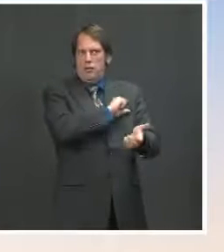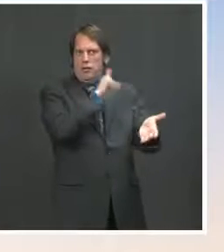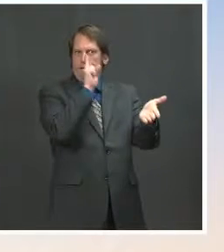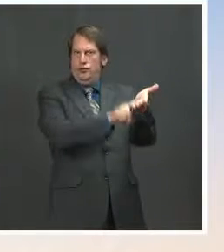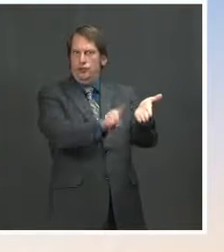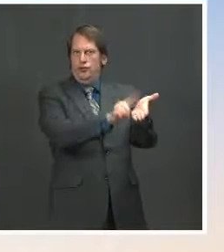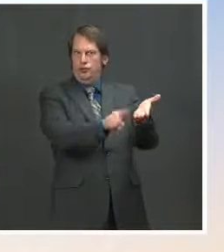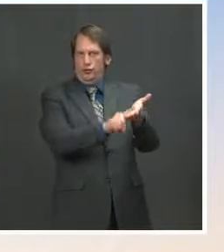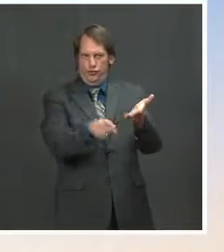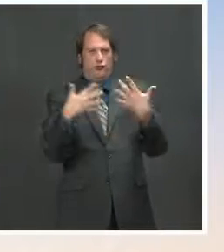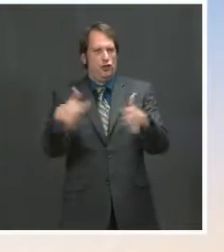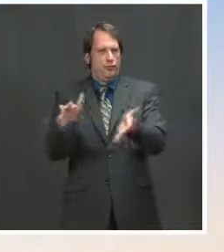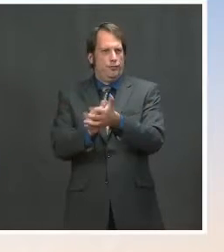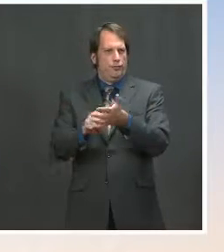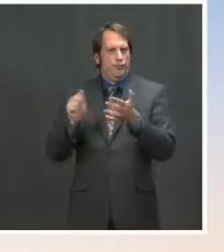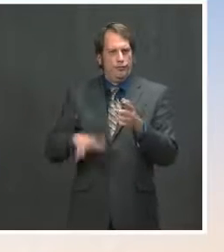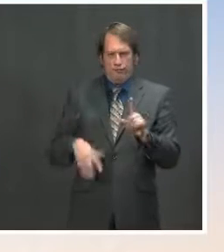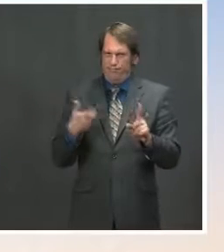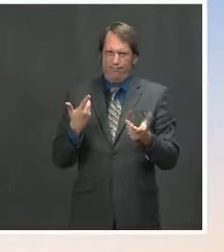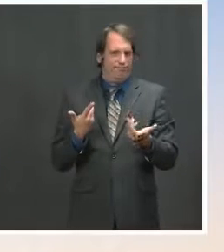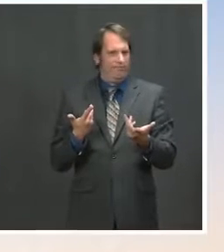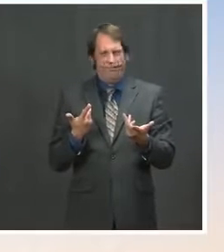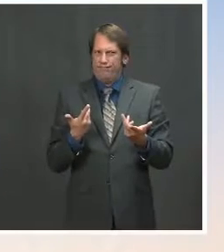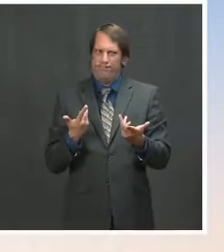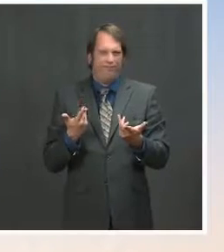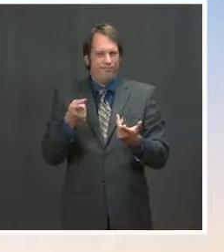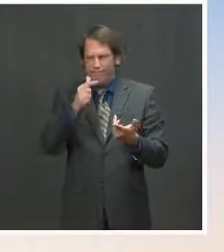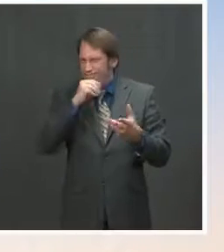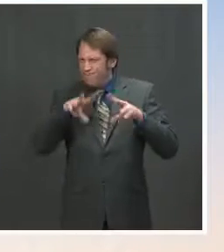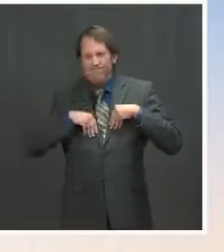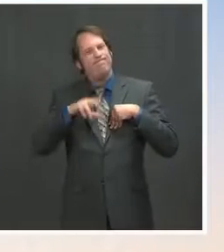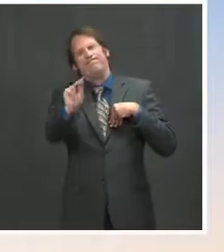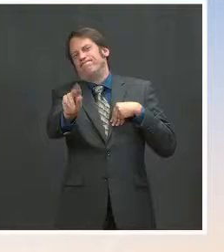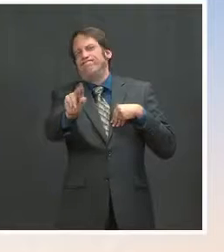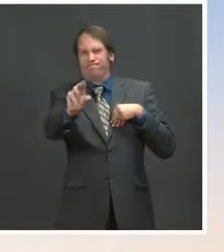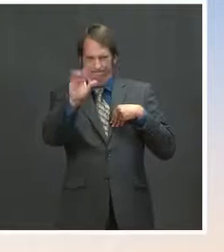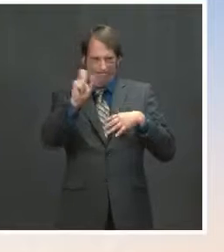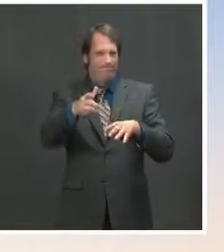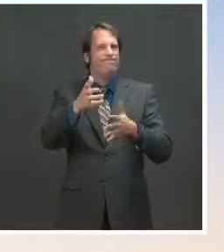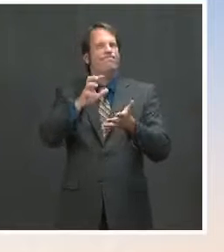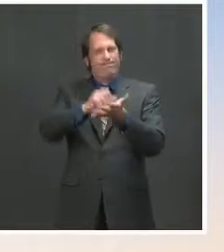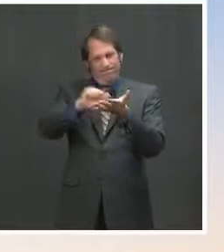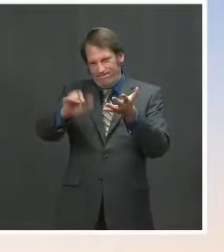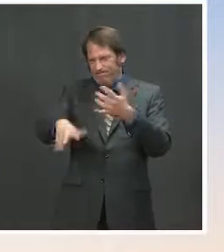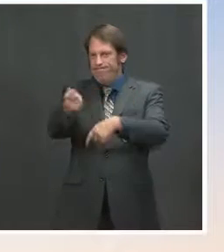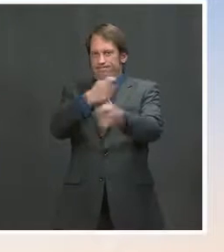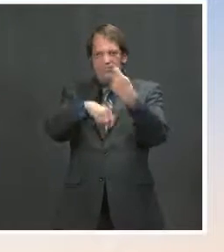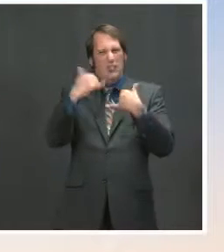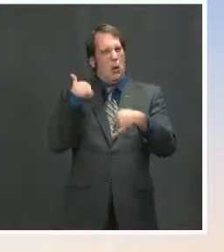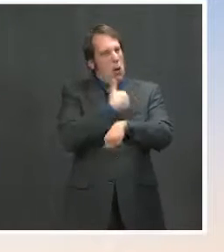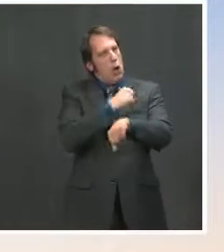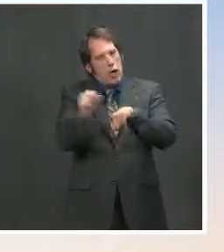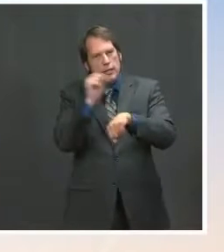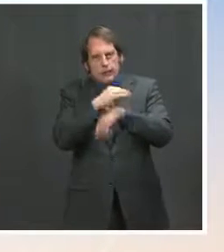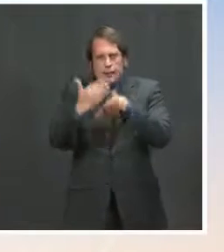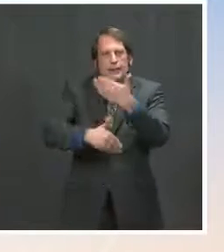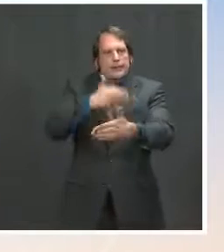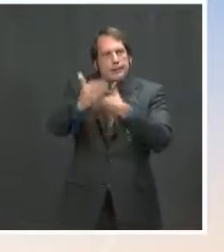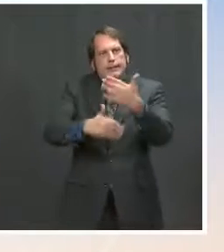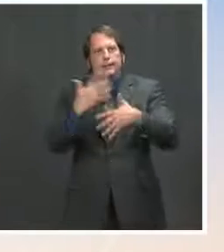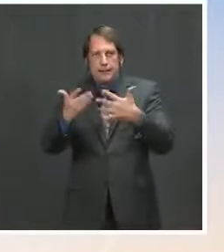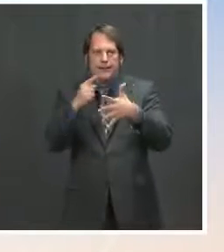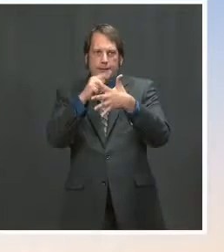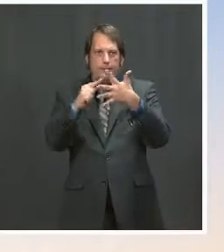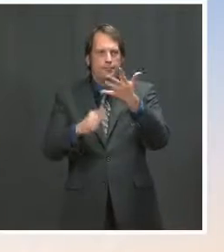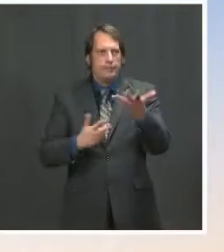memo returns DOJ to the use of all civil rights enforcement tools it has for its crucial work. The president also pledged